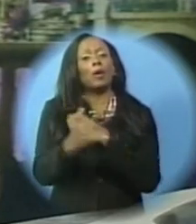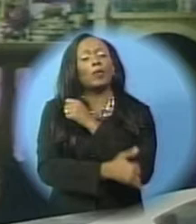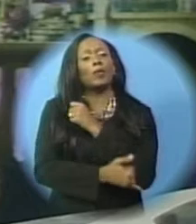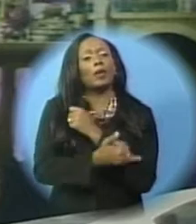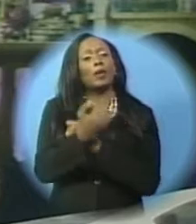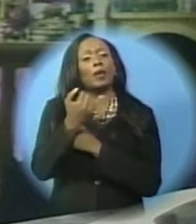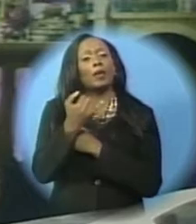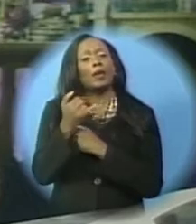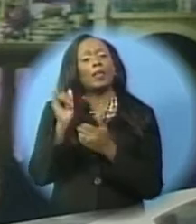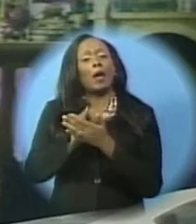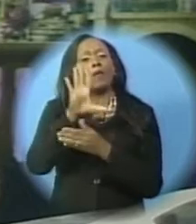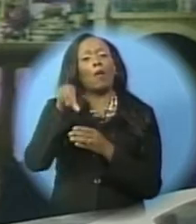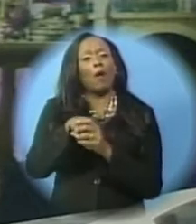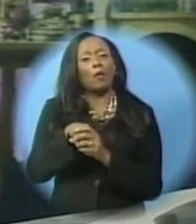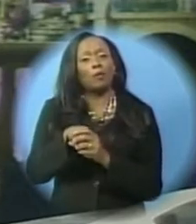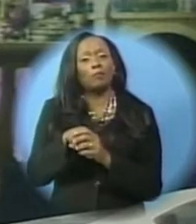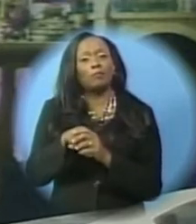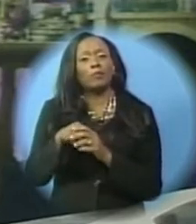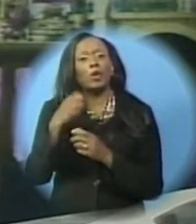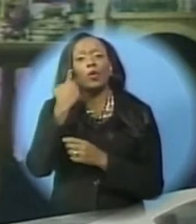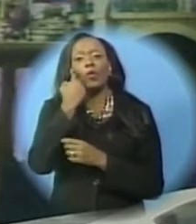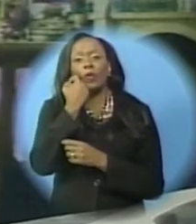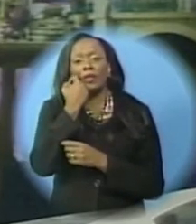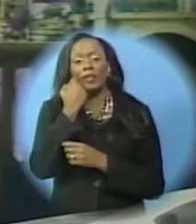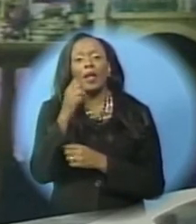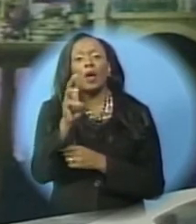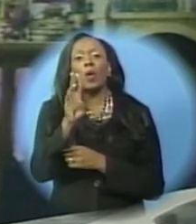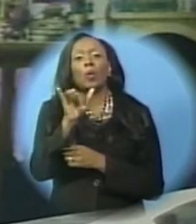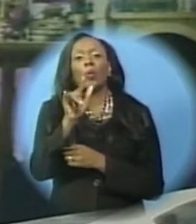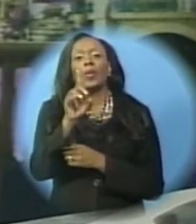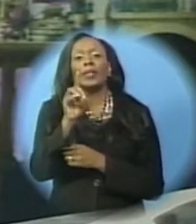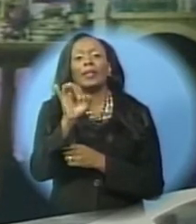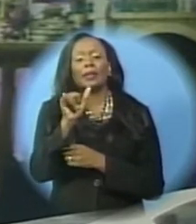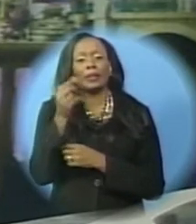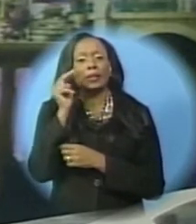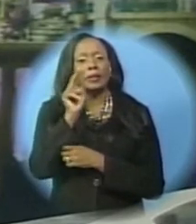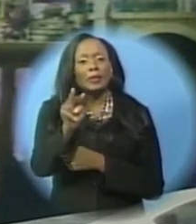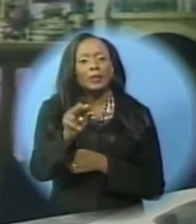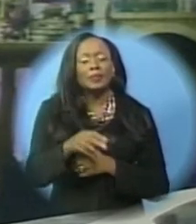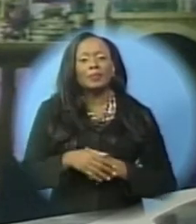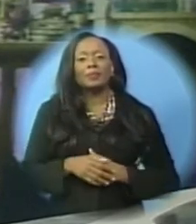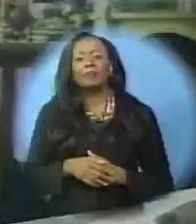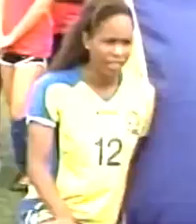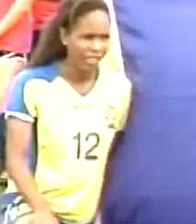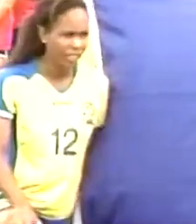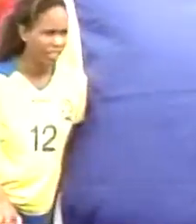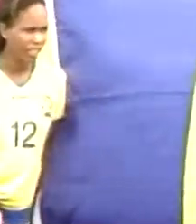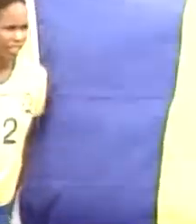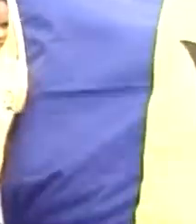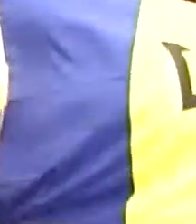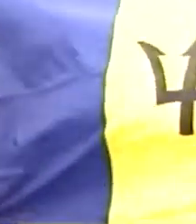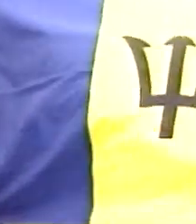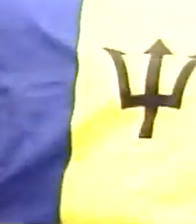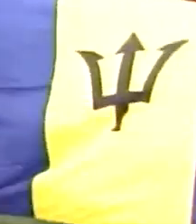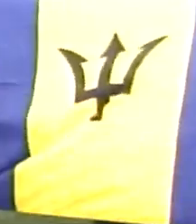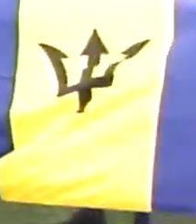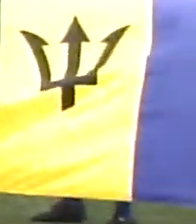started recently at the Wilde AstroTurf, and CBC's Anne-Marie Burke was there. FIFA has chosen